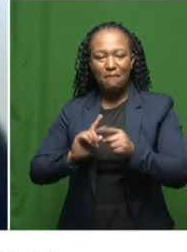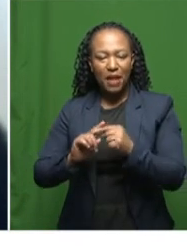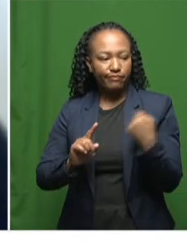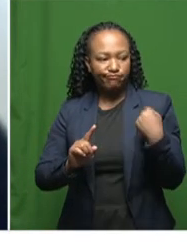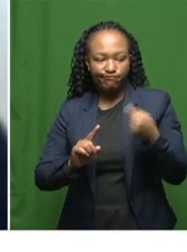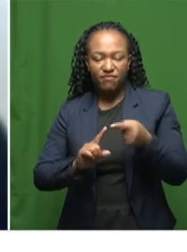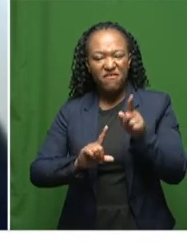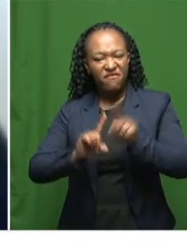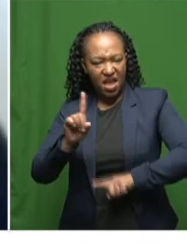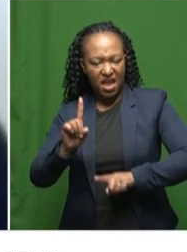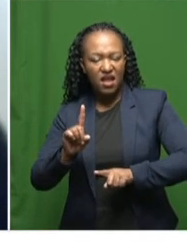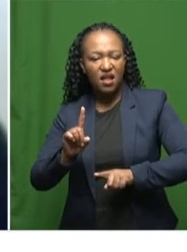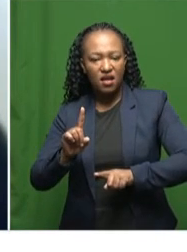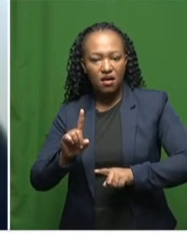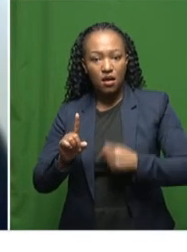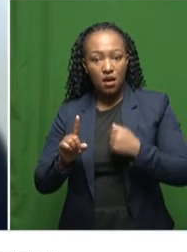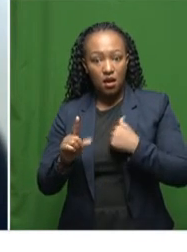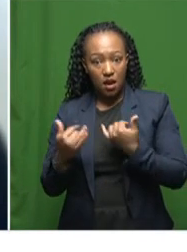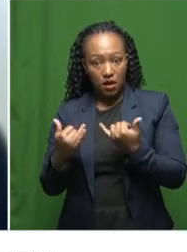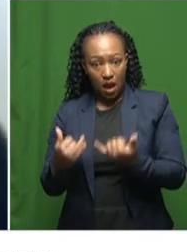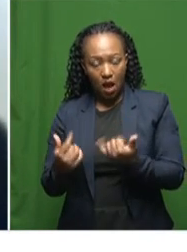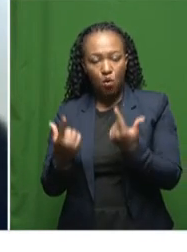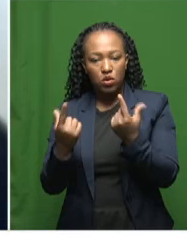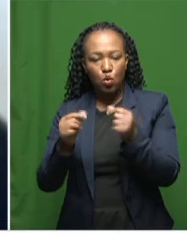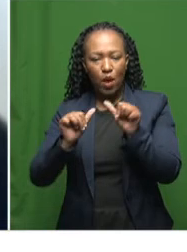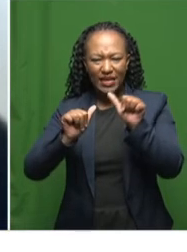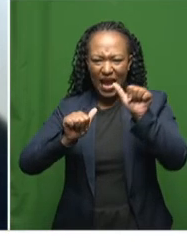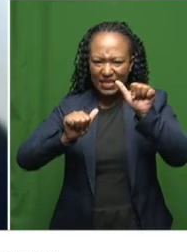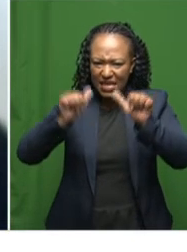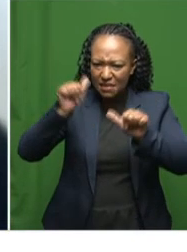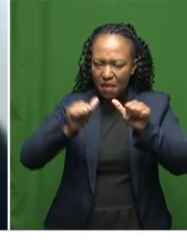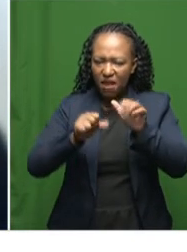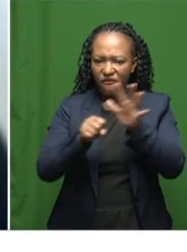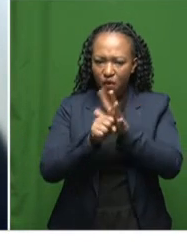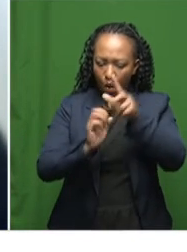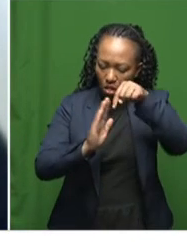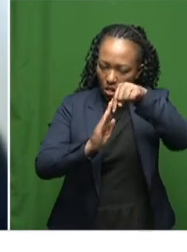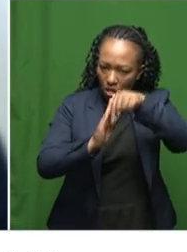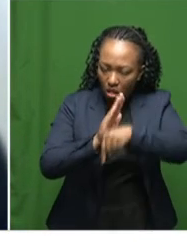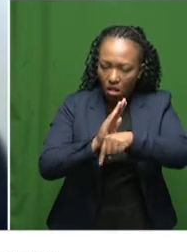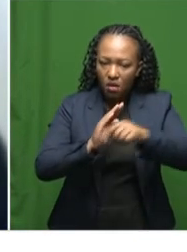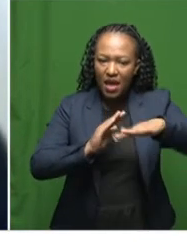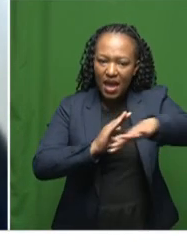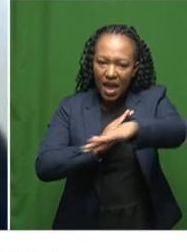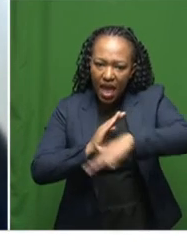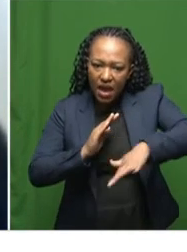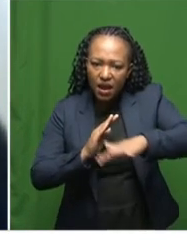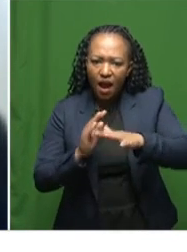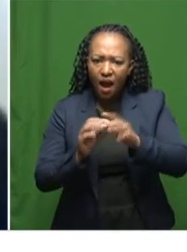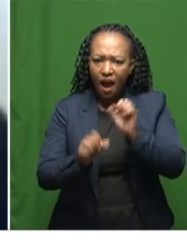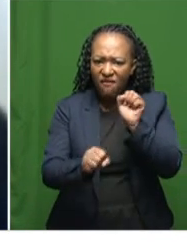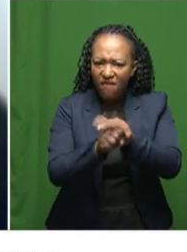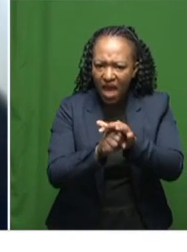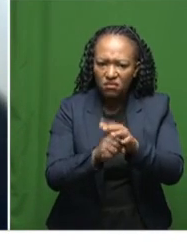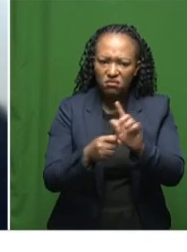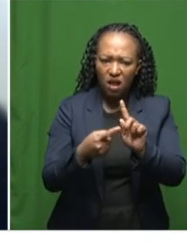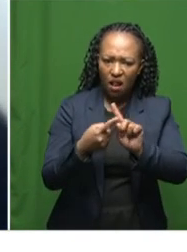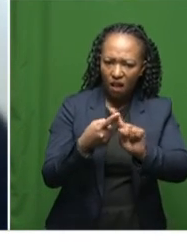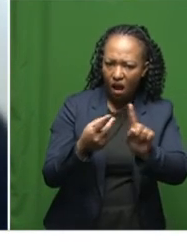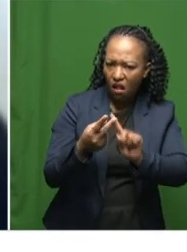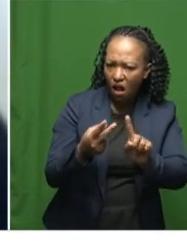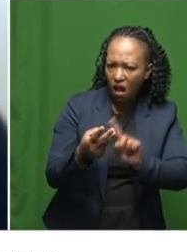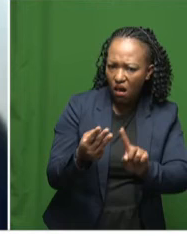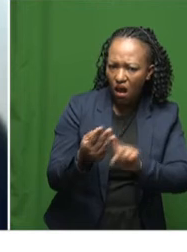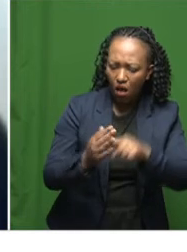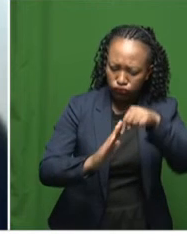that. I'm only now doing the detailed assessment of the area that was affected by the fire. Also,